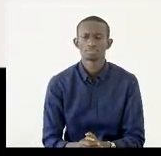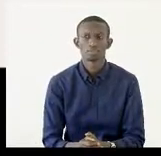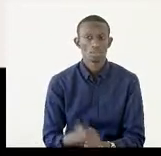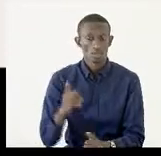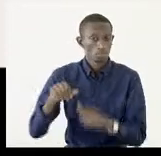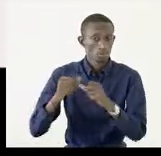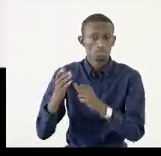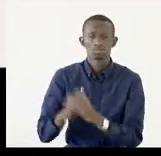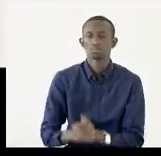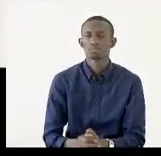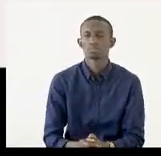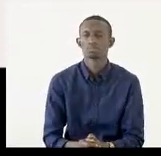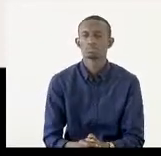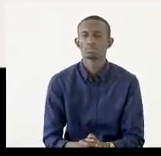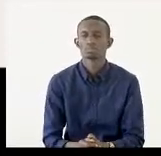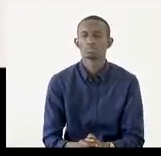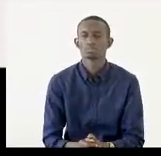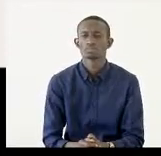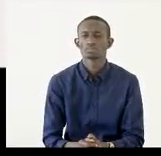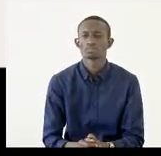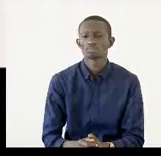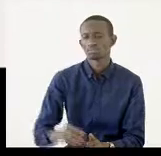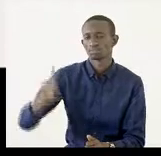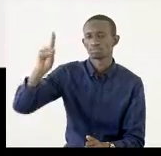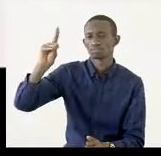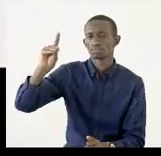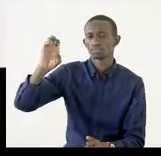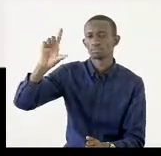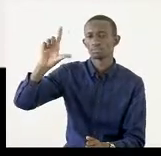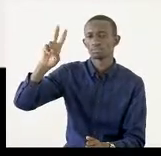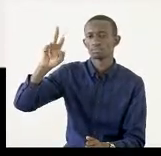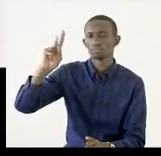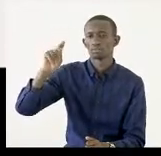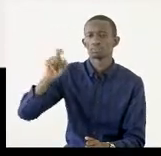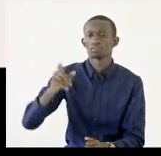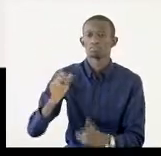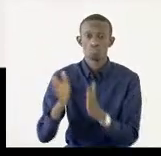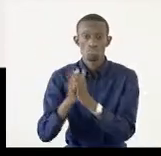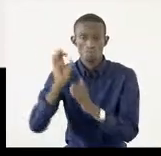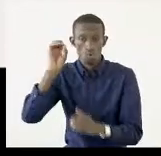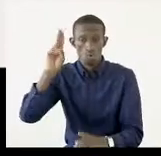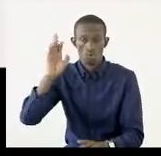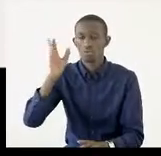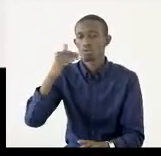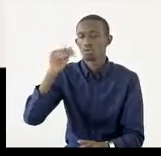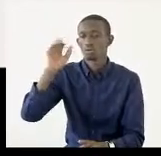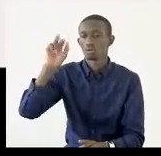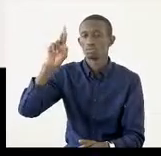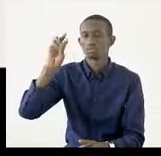concerning still the derivatives of ammonia. And these are called